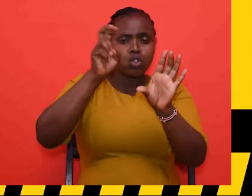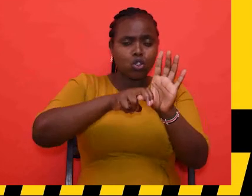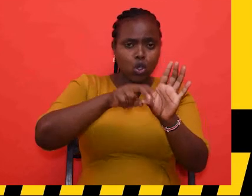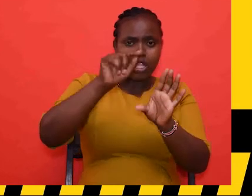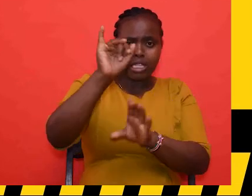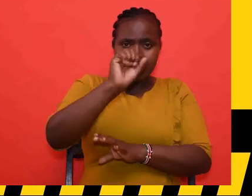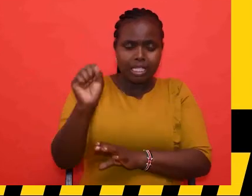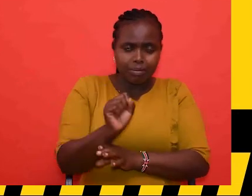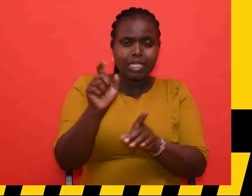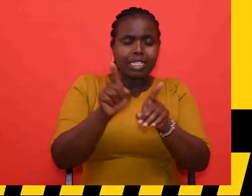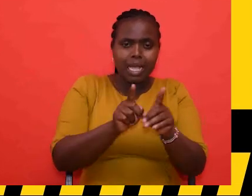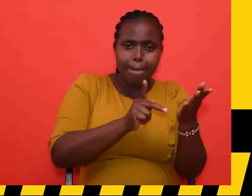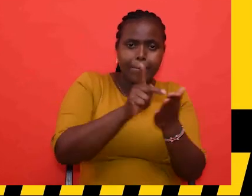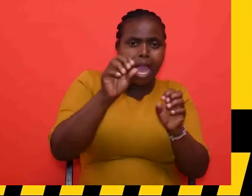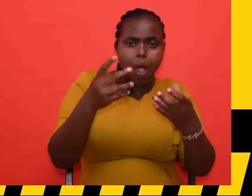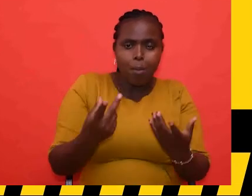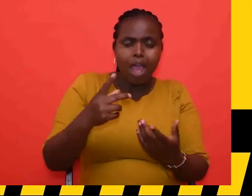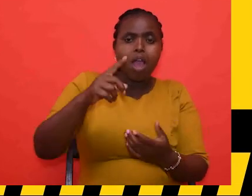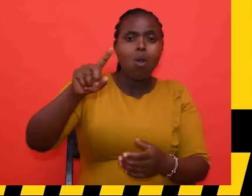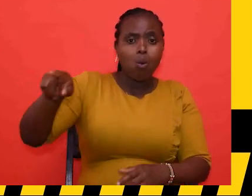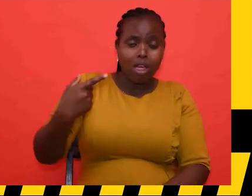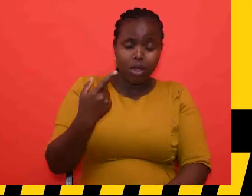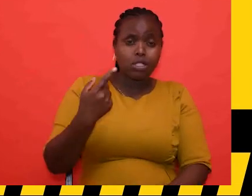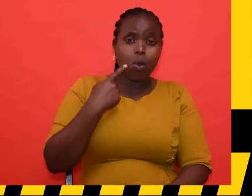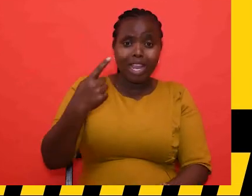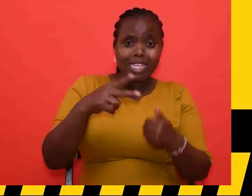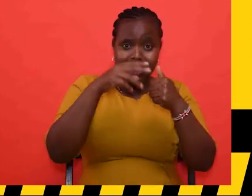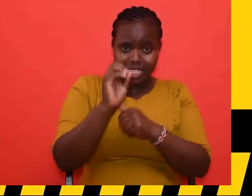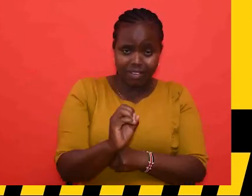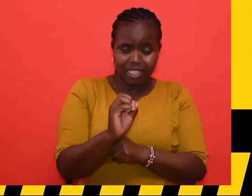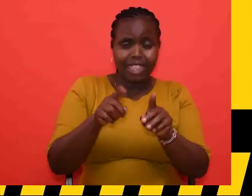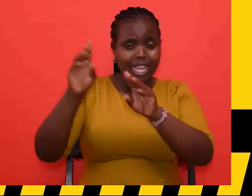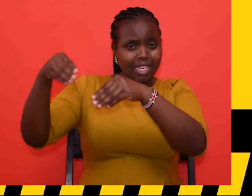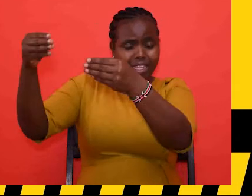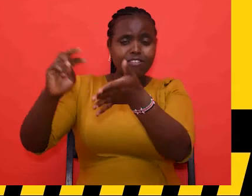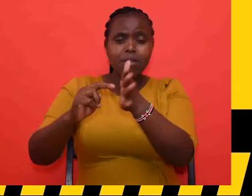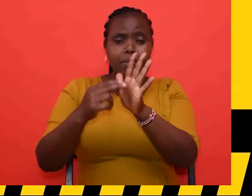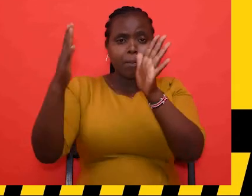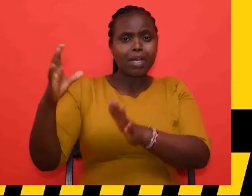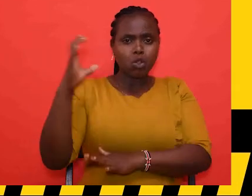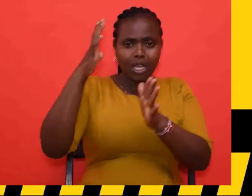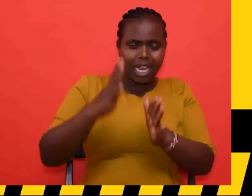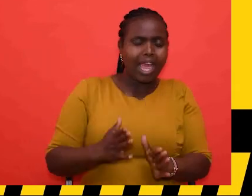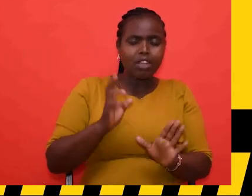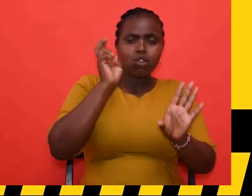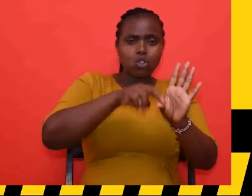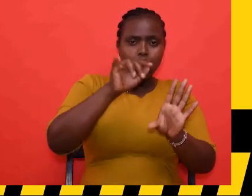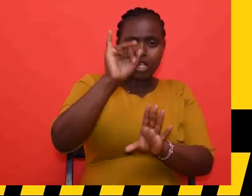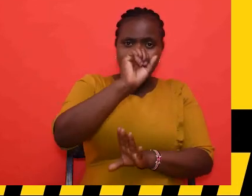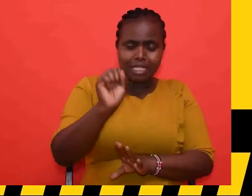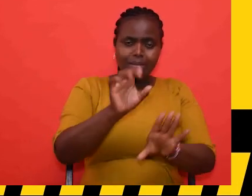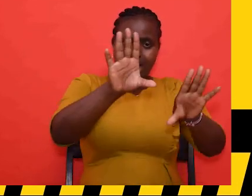initiate the process, make a payment of 1,175 shillings and submit. The client will then log into their Teams system and